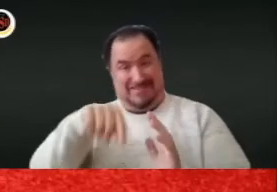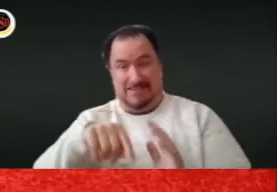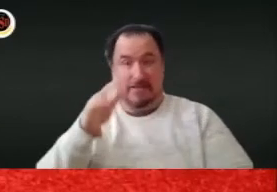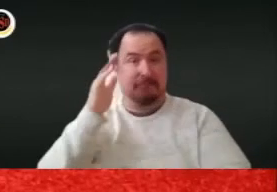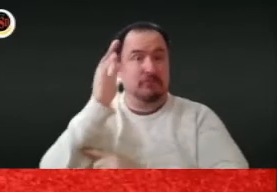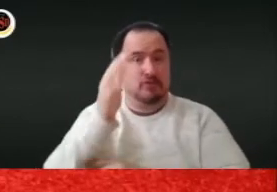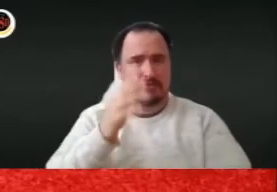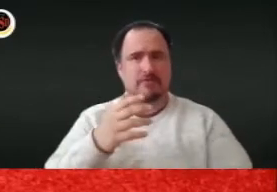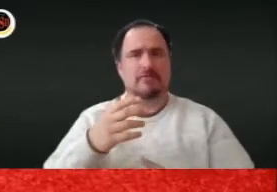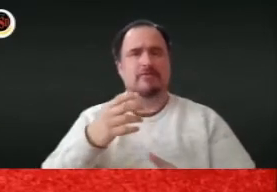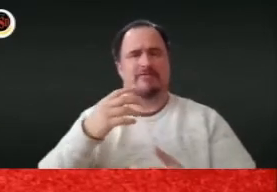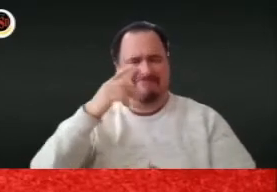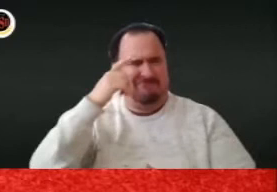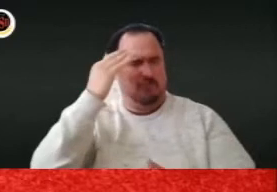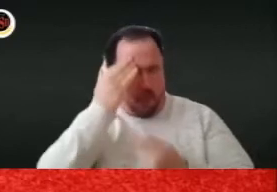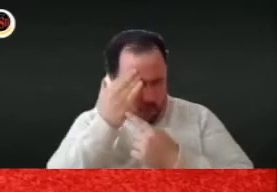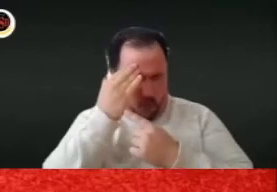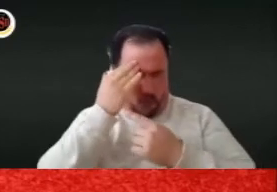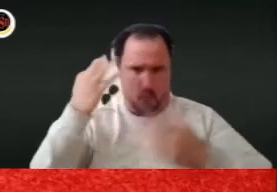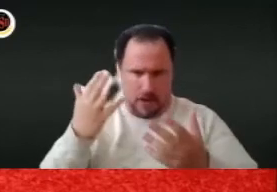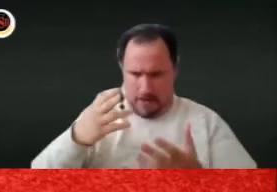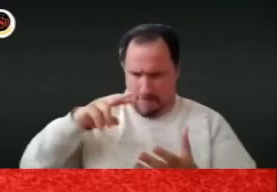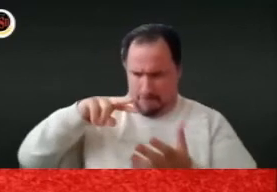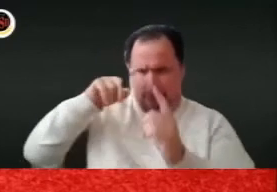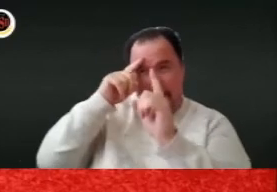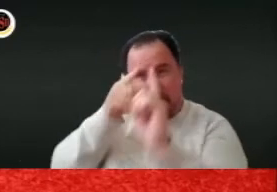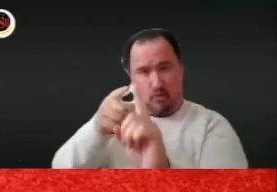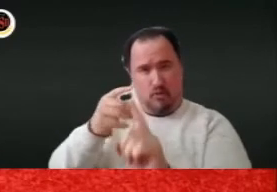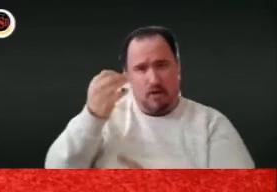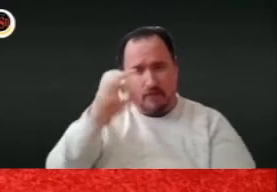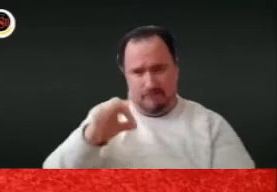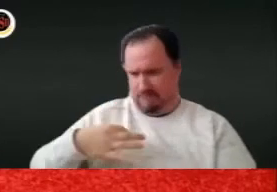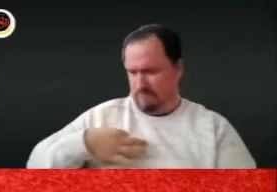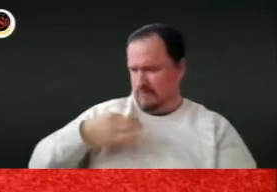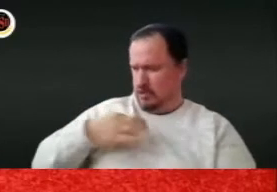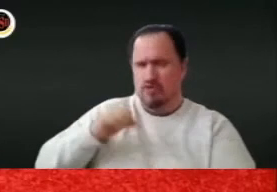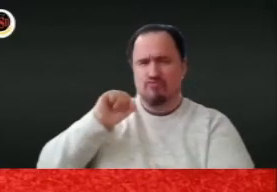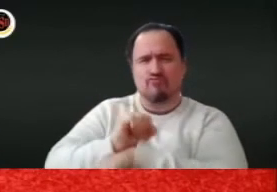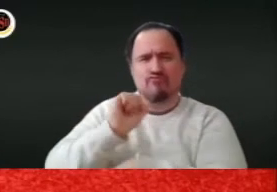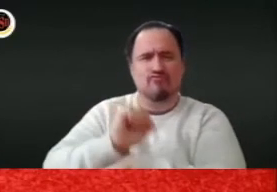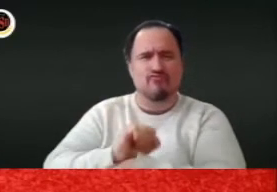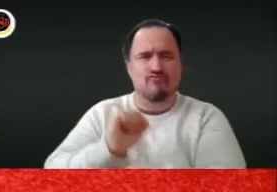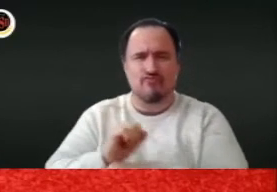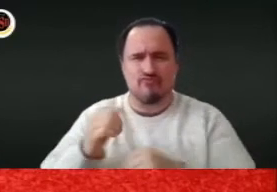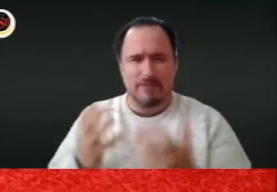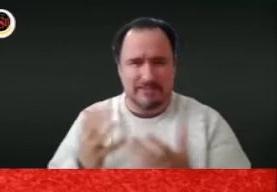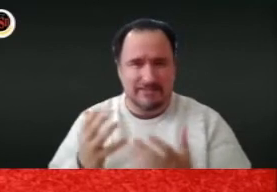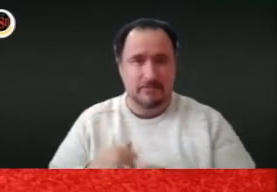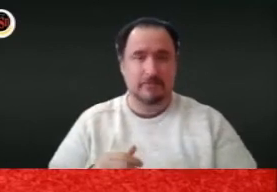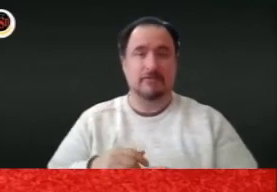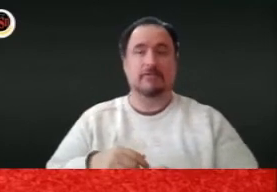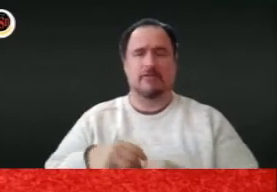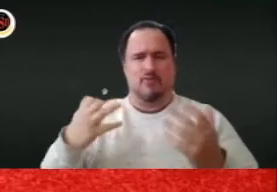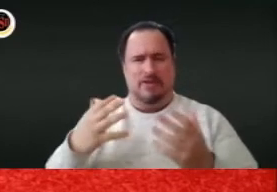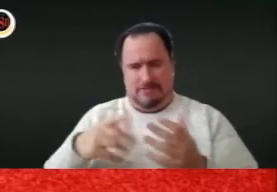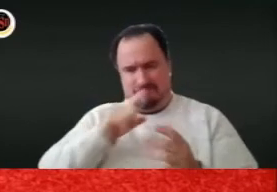The purpose for this presentation is so that everyone can understand and know what the purpose